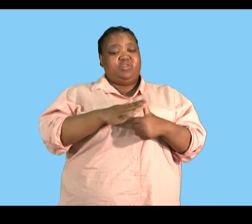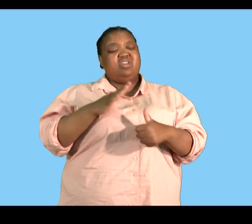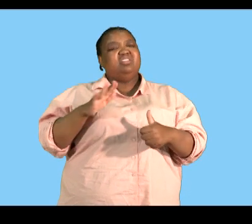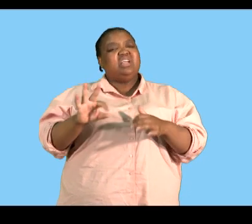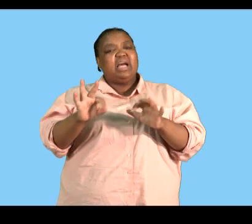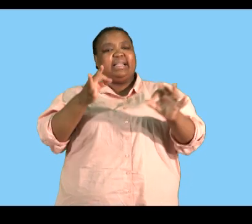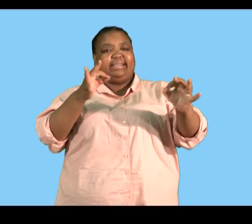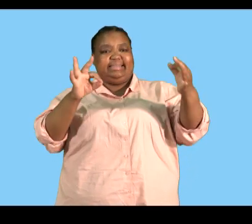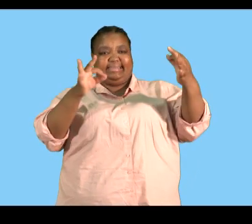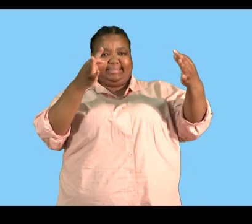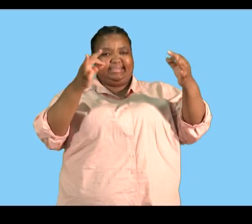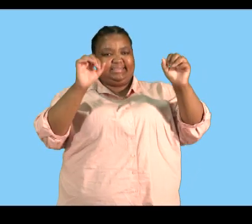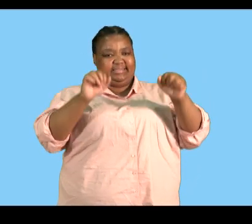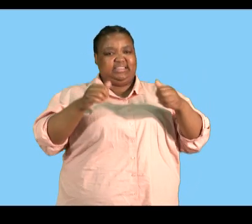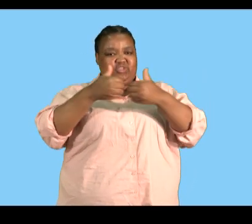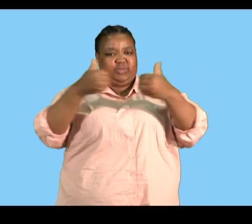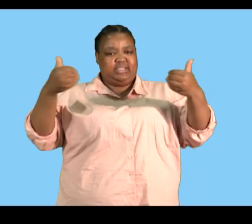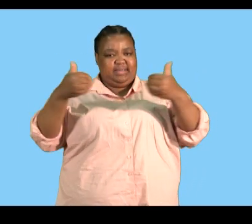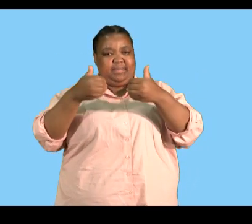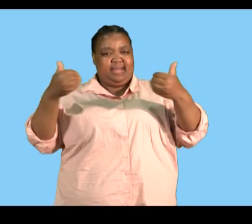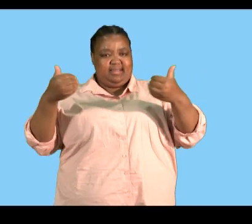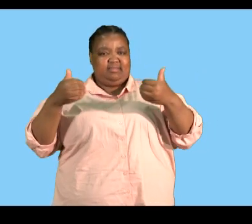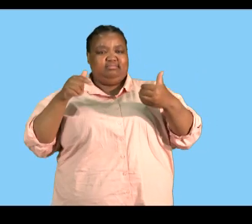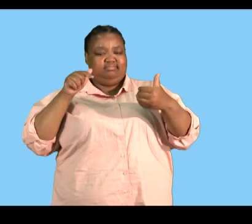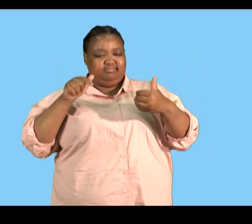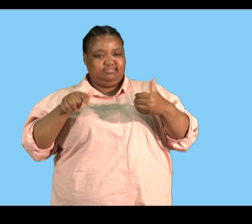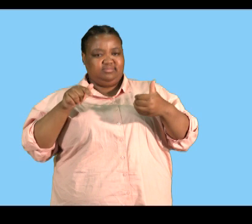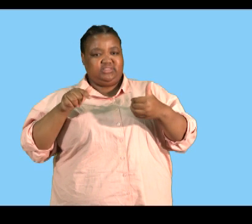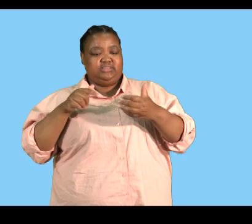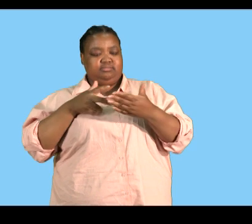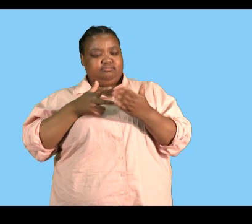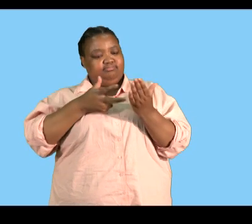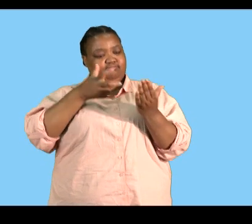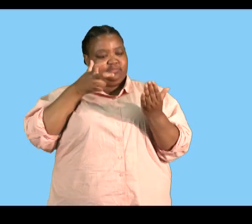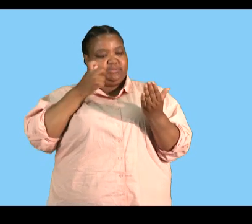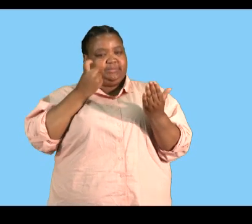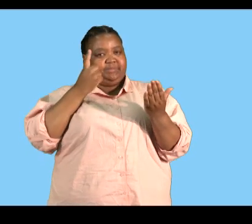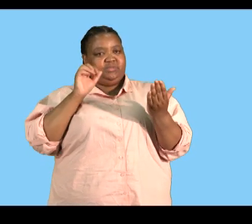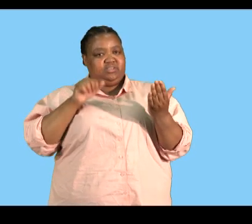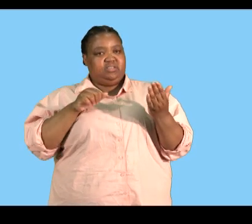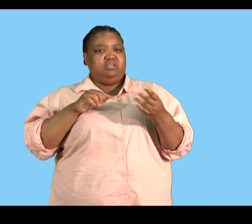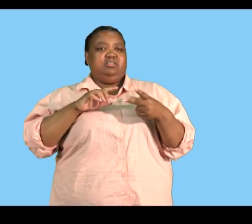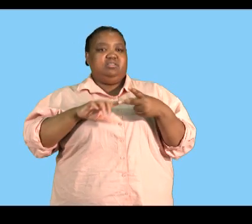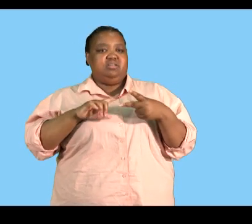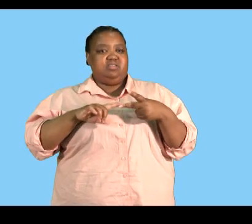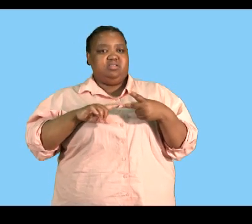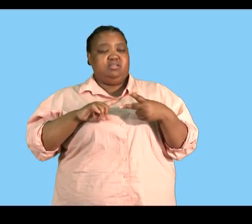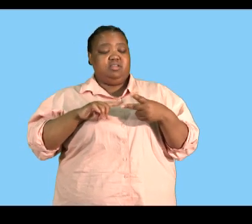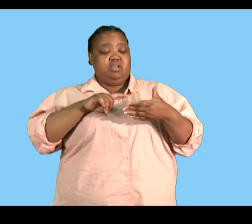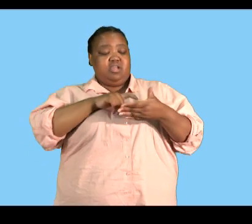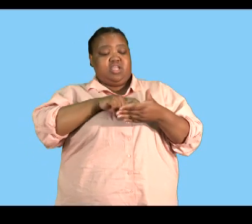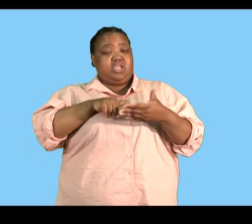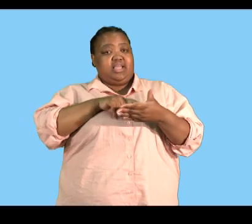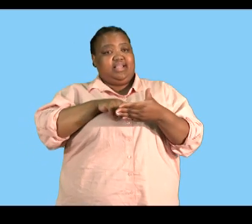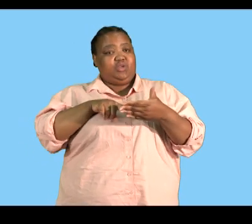it's whereby you separate, examine, and interpret. The second action verb, when you calculate, you'll have